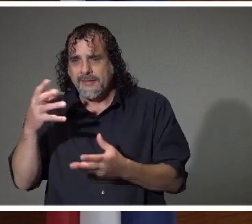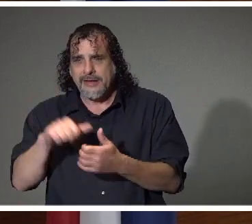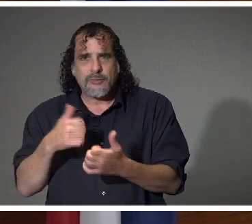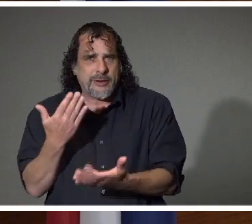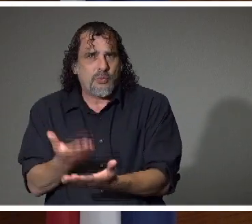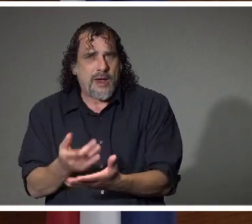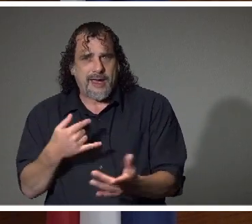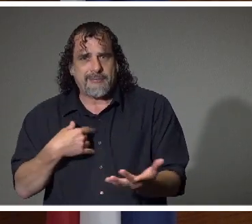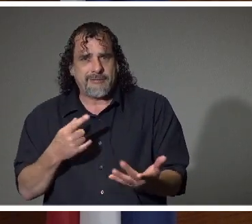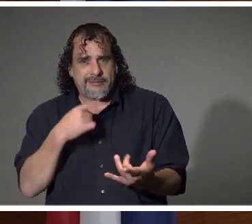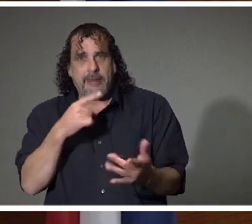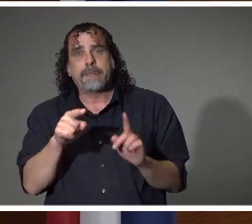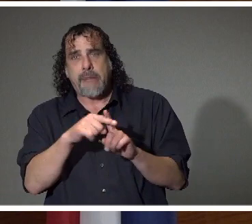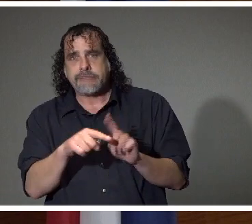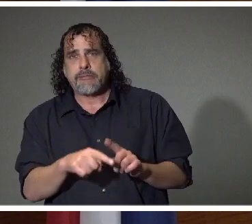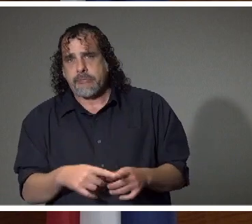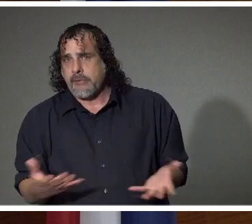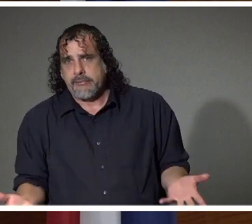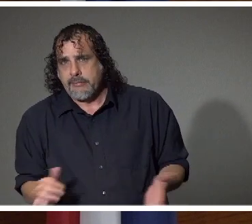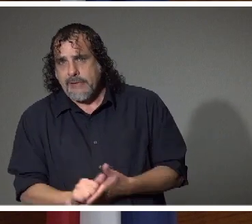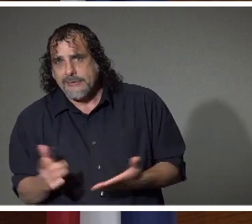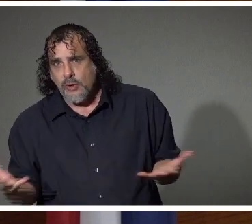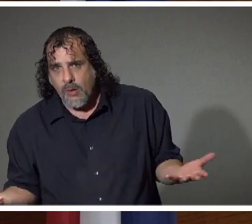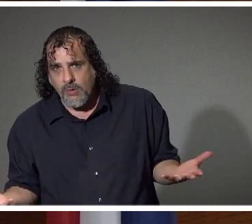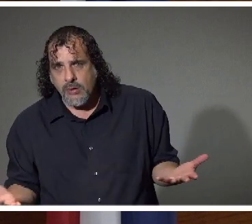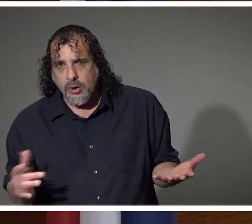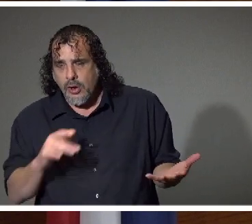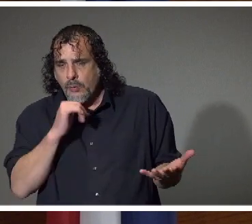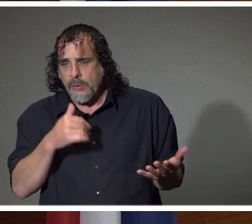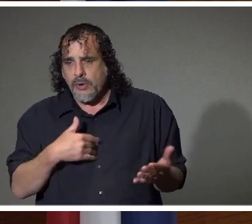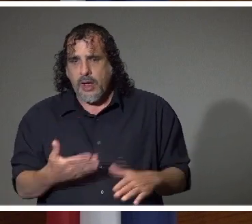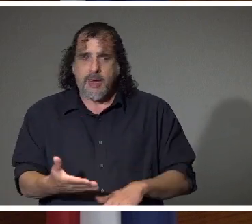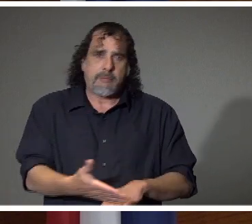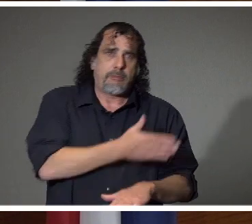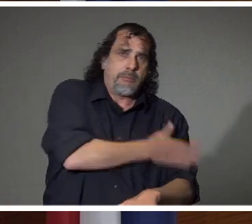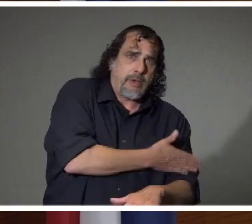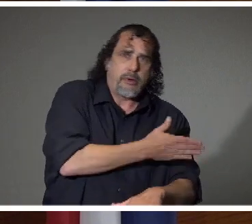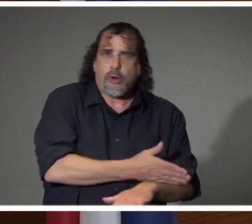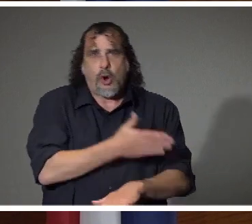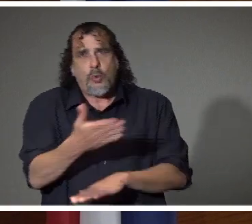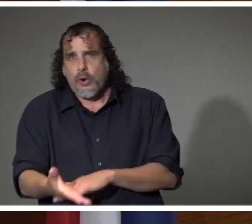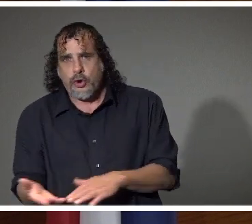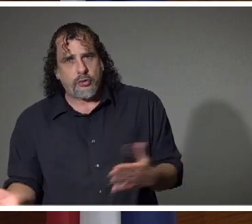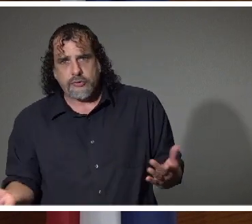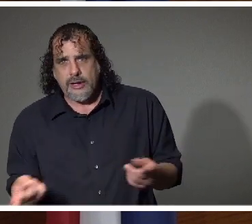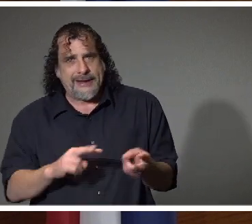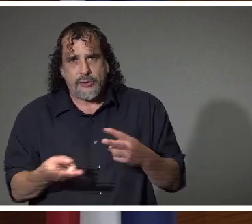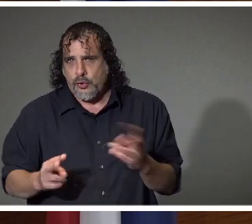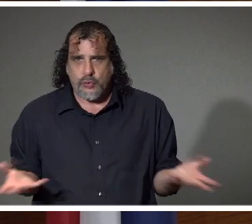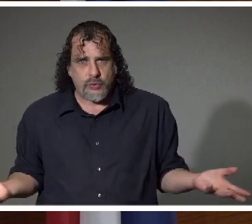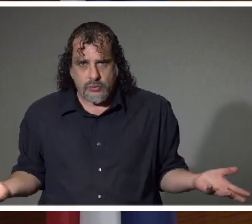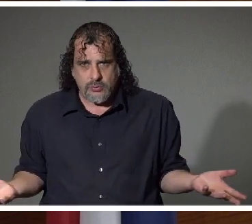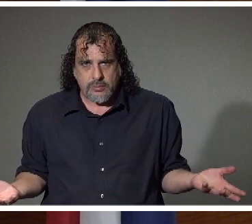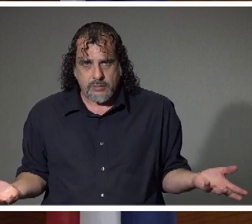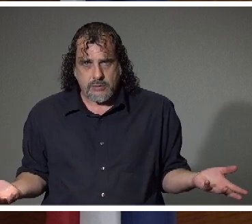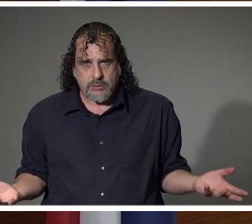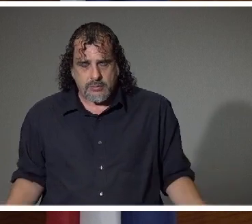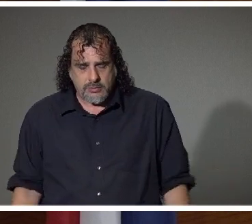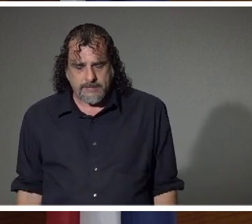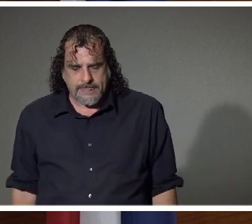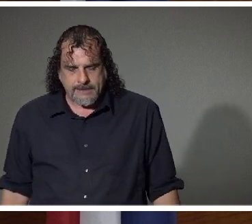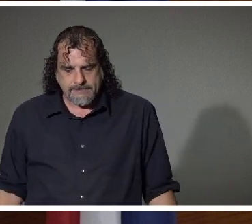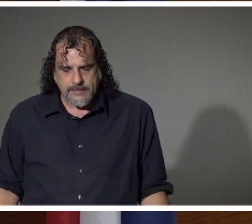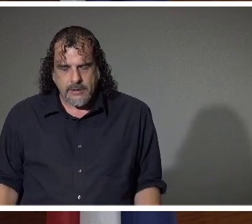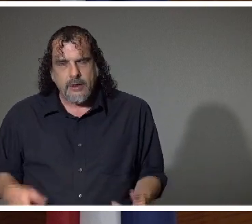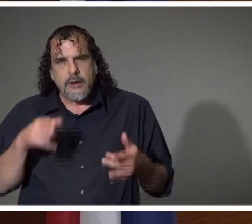back. We weren't in significantly better shape the 2 days that we were at 120 and significantly worse days when we were at the 280 number. It's just,